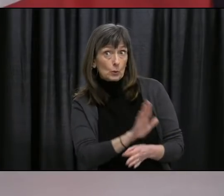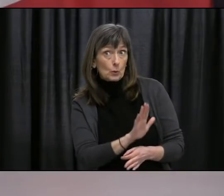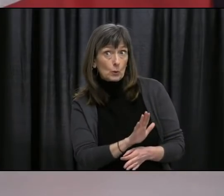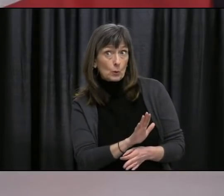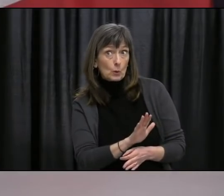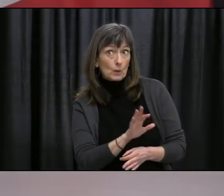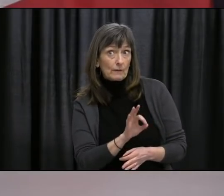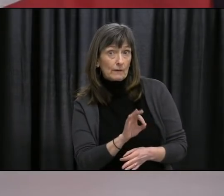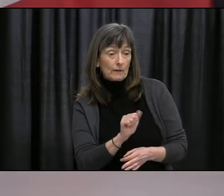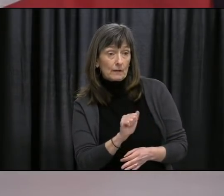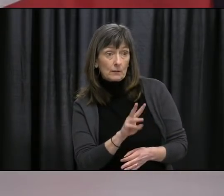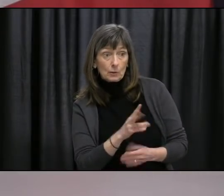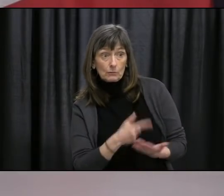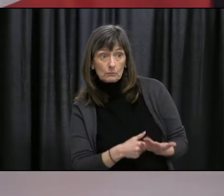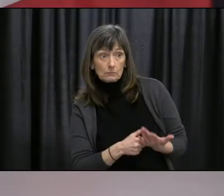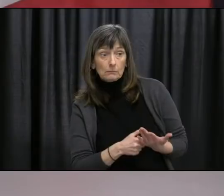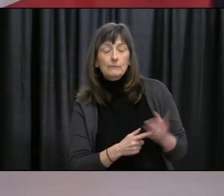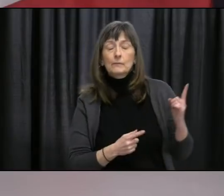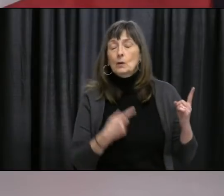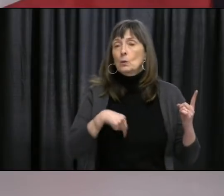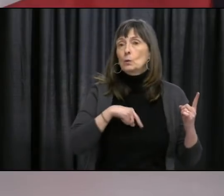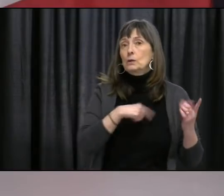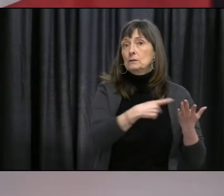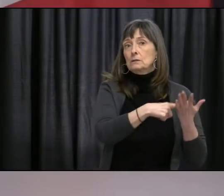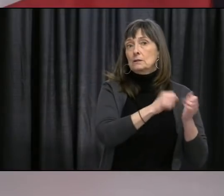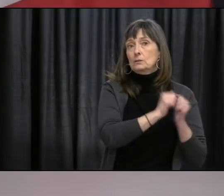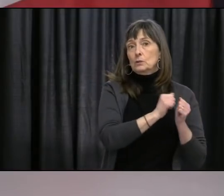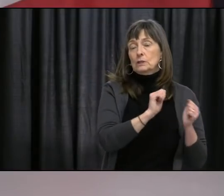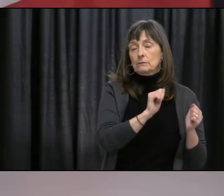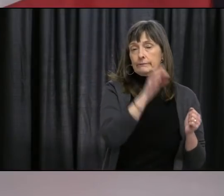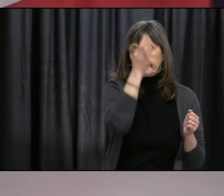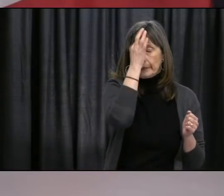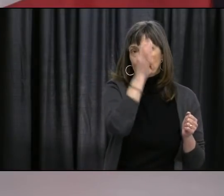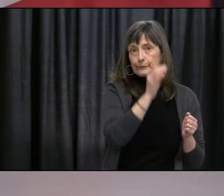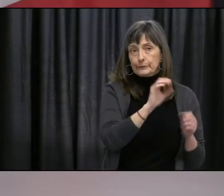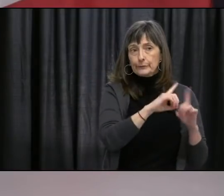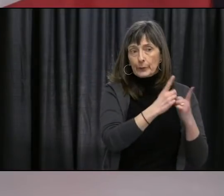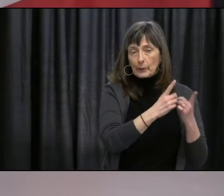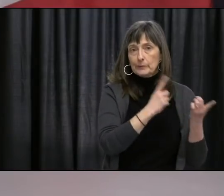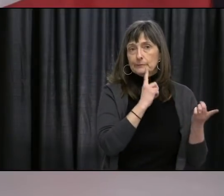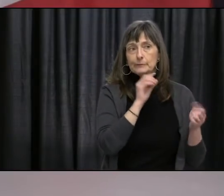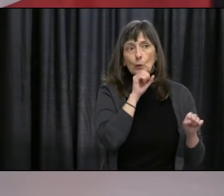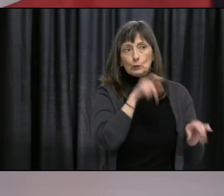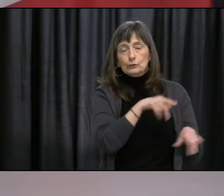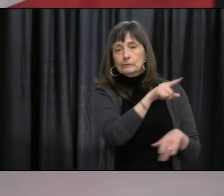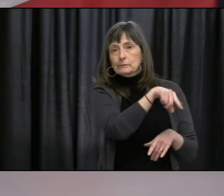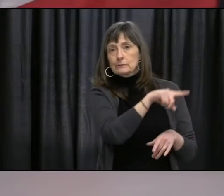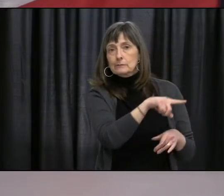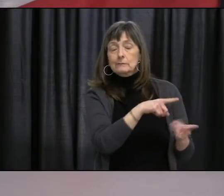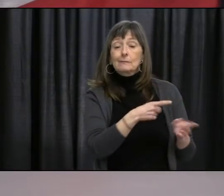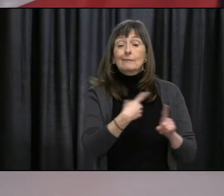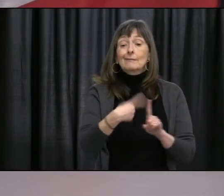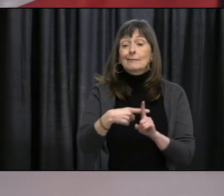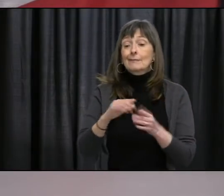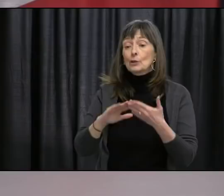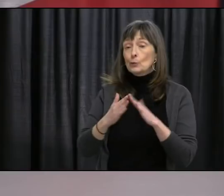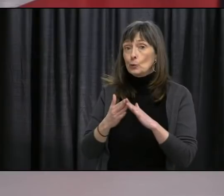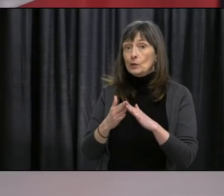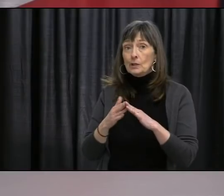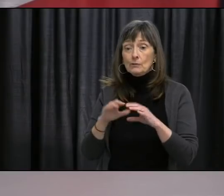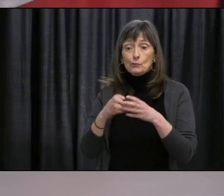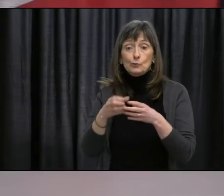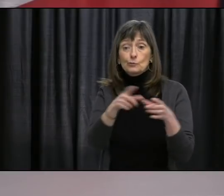the department, the federal Department of Fisheries and Oceans, and people of community groups and